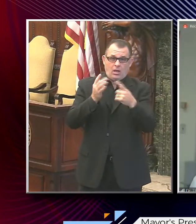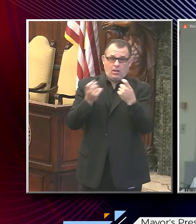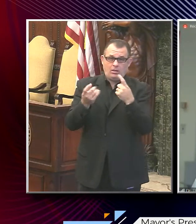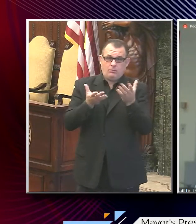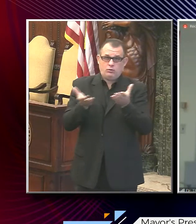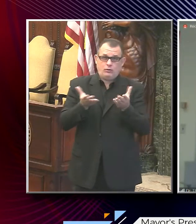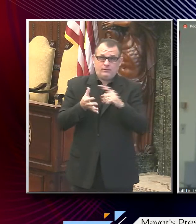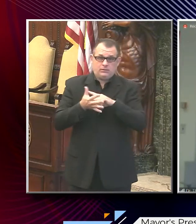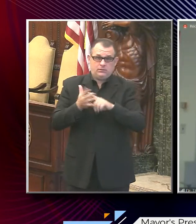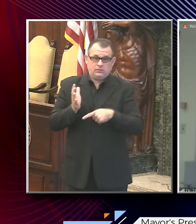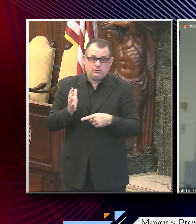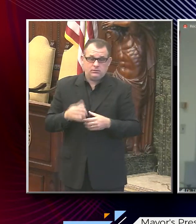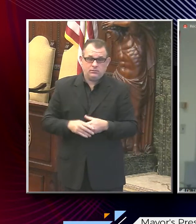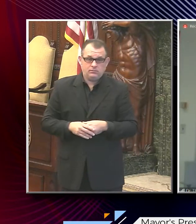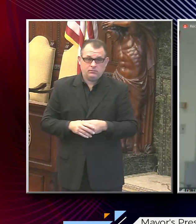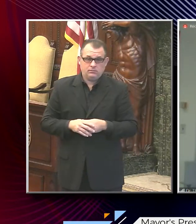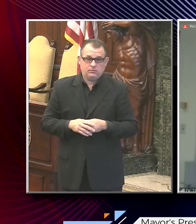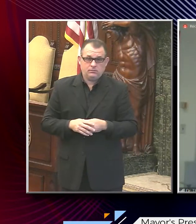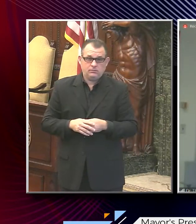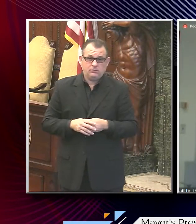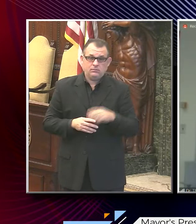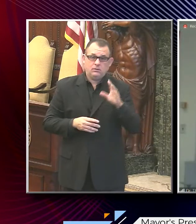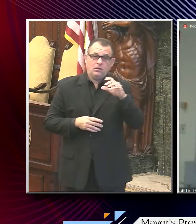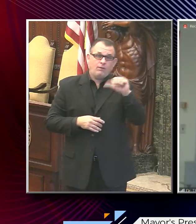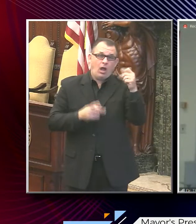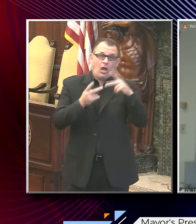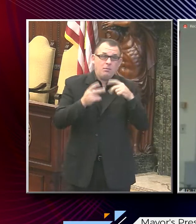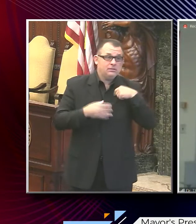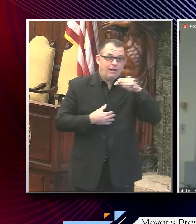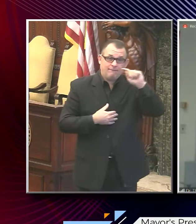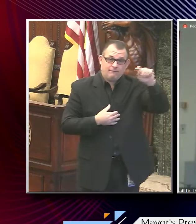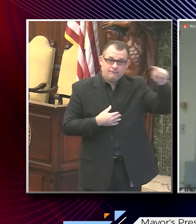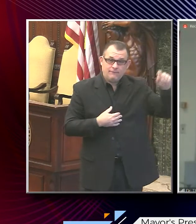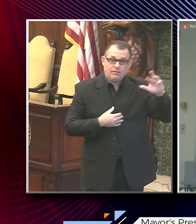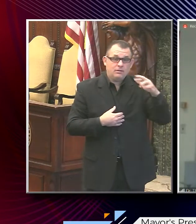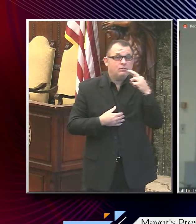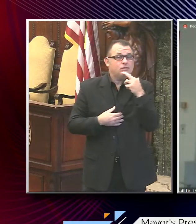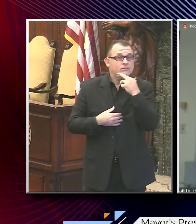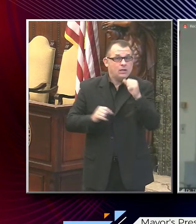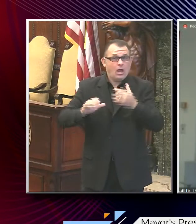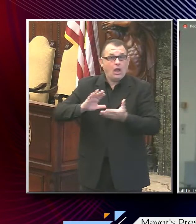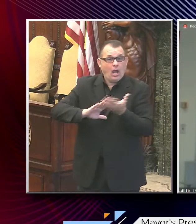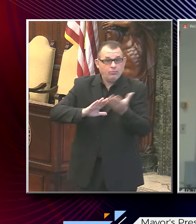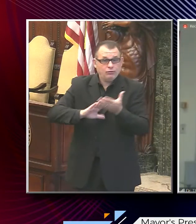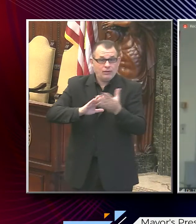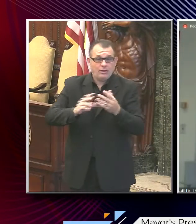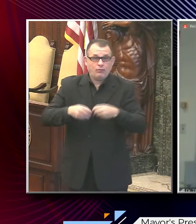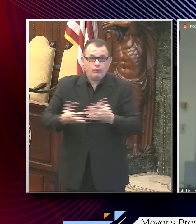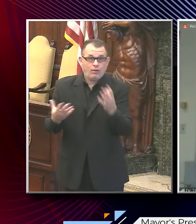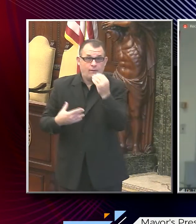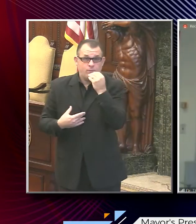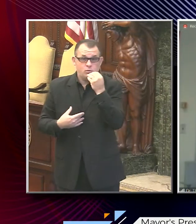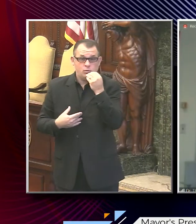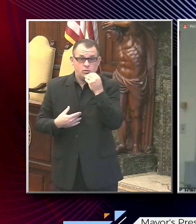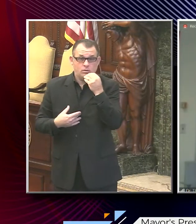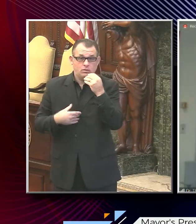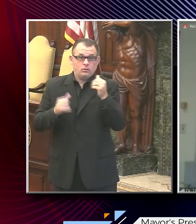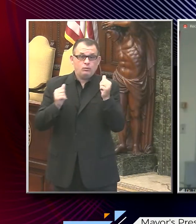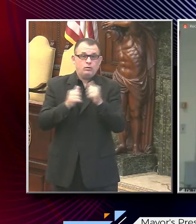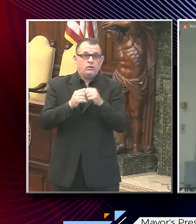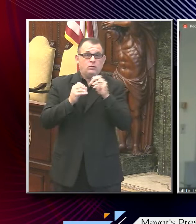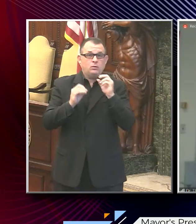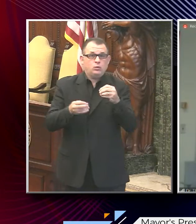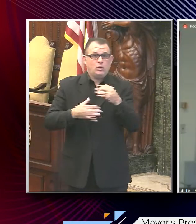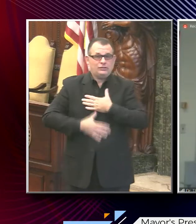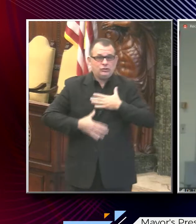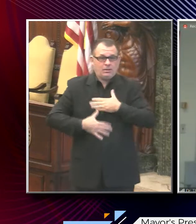sorts of venues. I want to be clear that a restaurant can operate and provide food without entertainment, or a theater